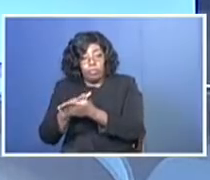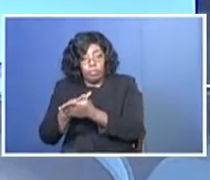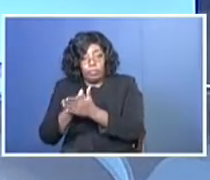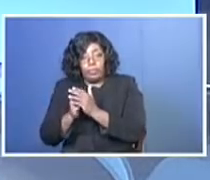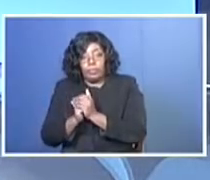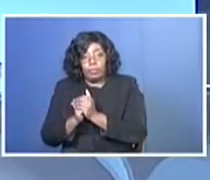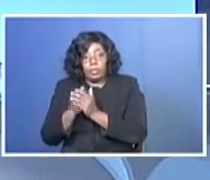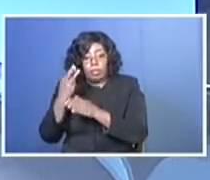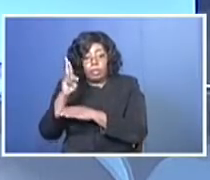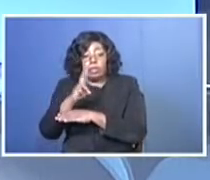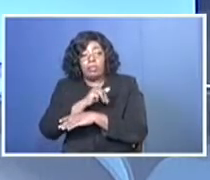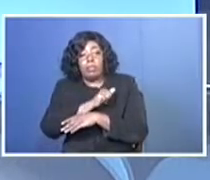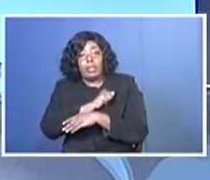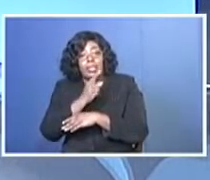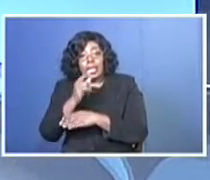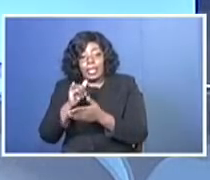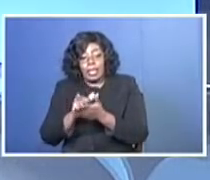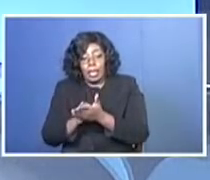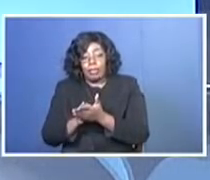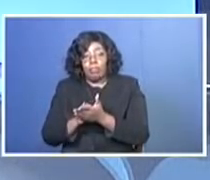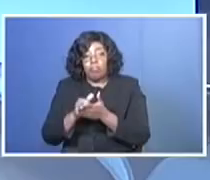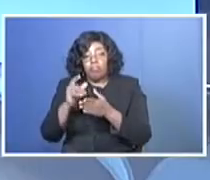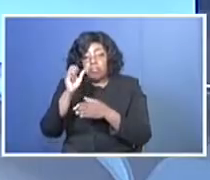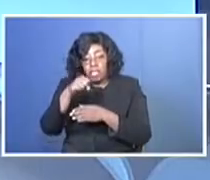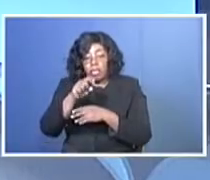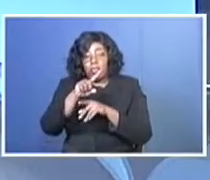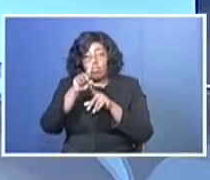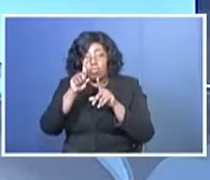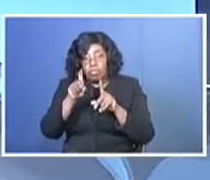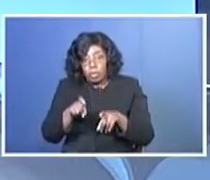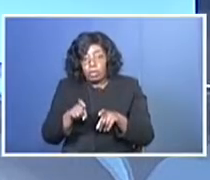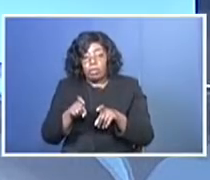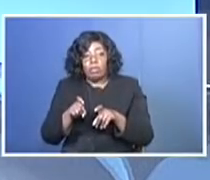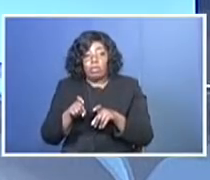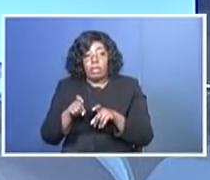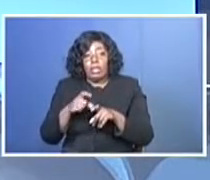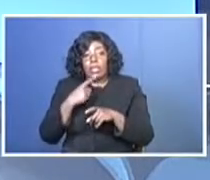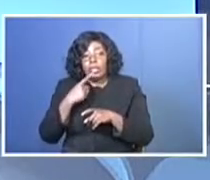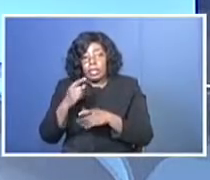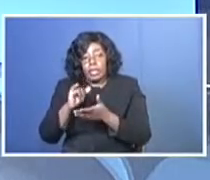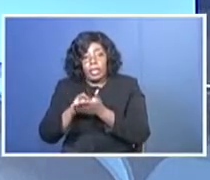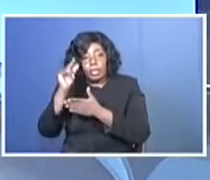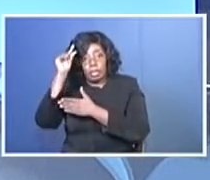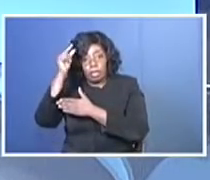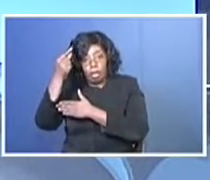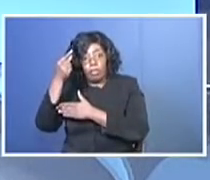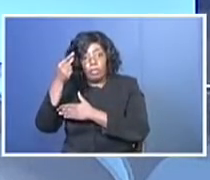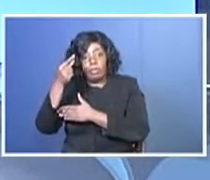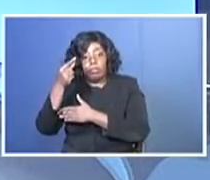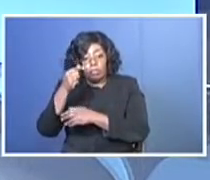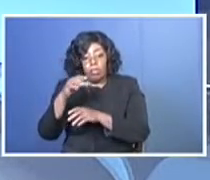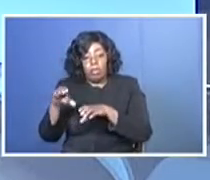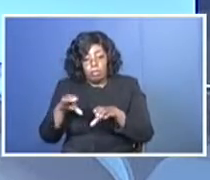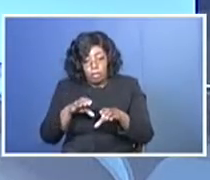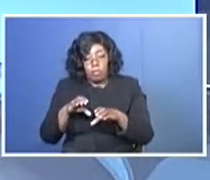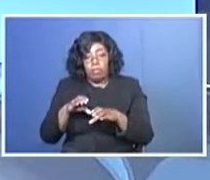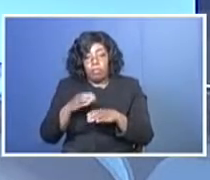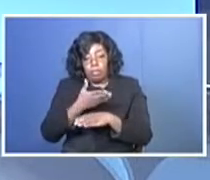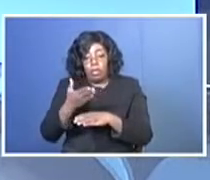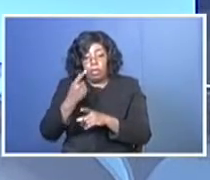Alcides maintains, though, that despite some questions and criticisms, he believes the government has operated within the